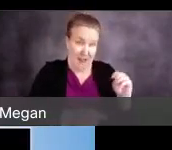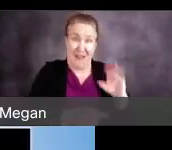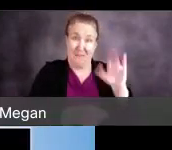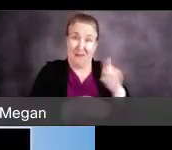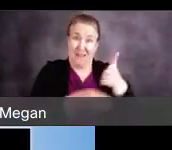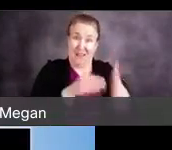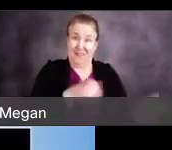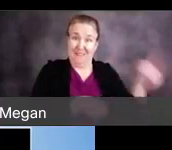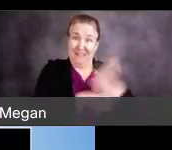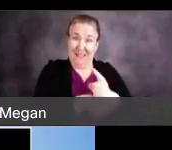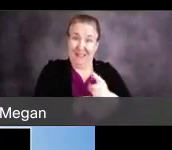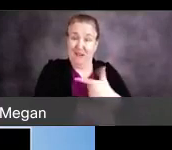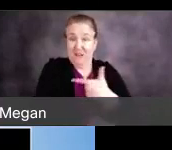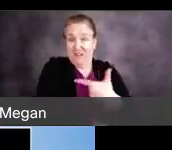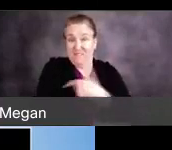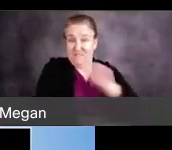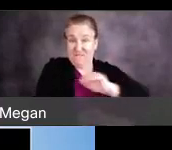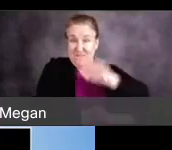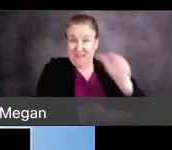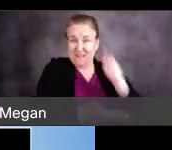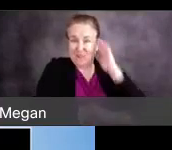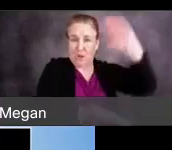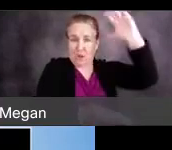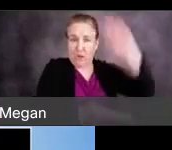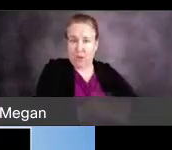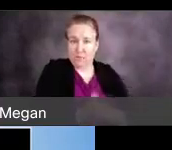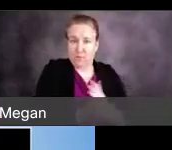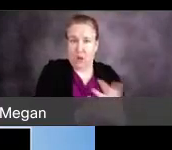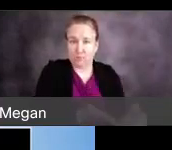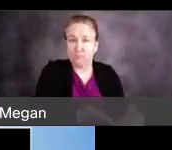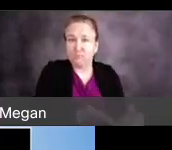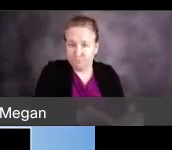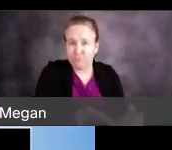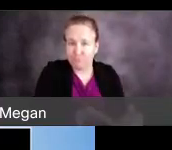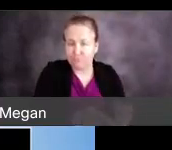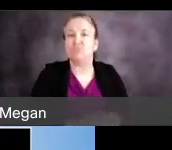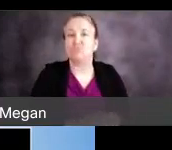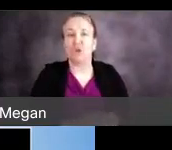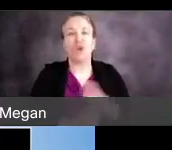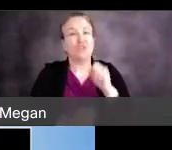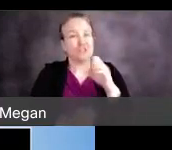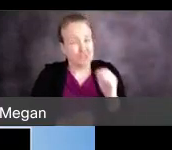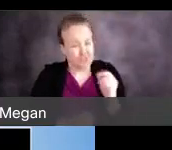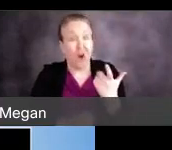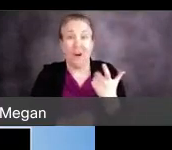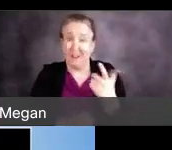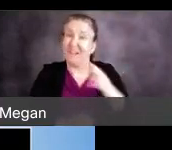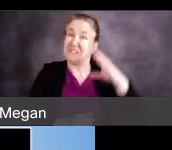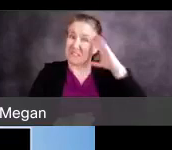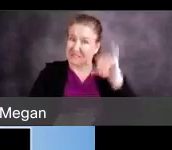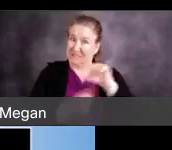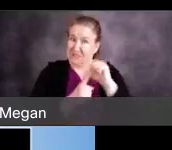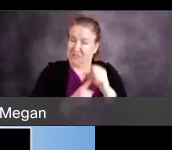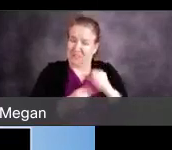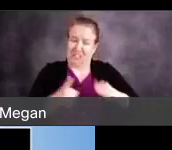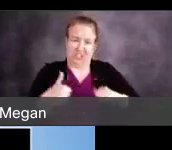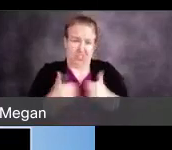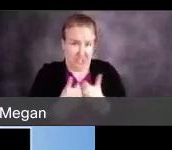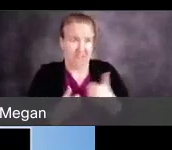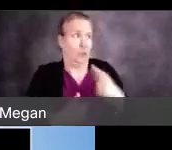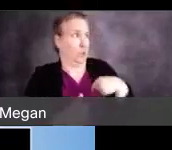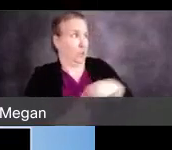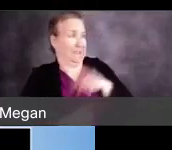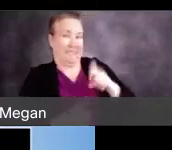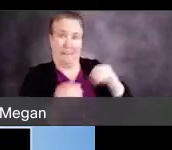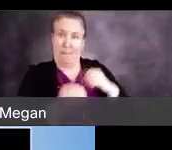a vaccine almost completely. So it's going to be a very challenging situation if we don't get more